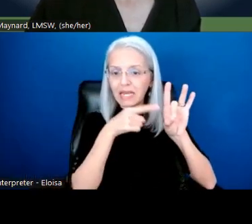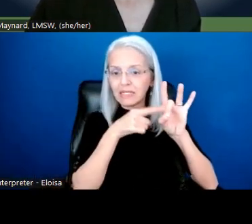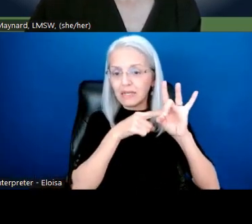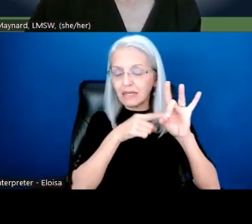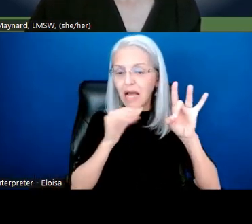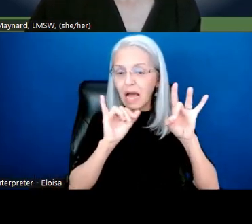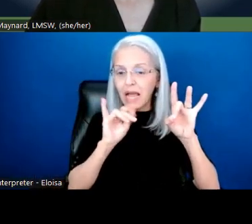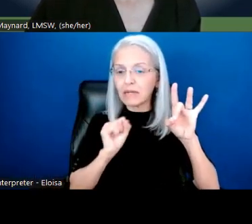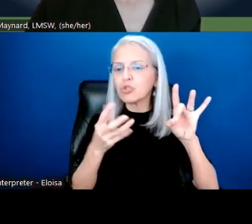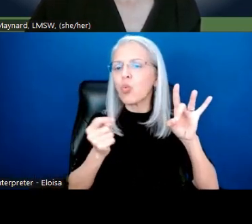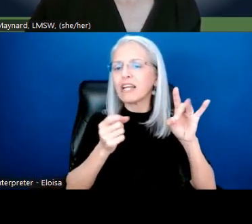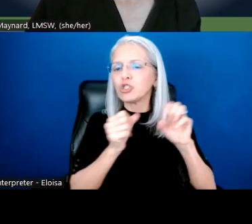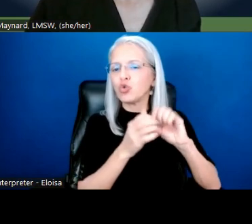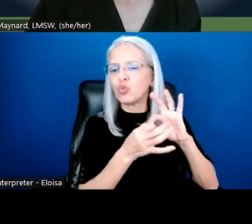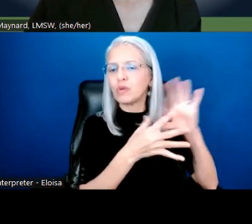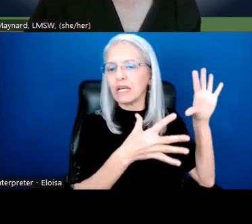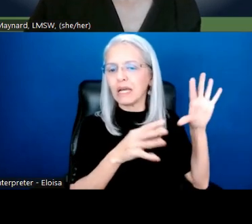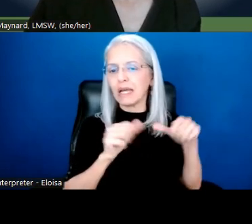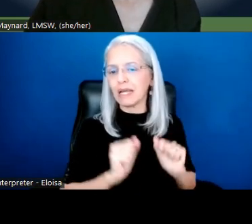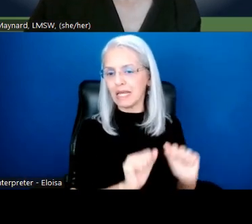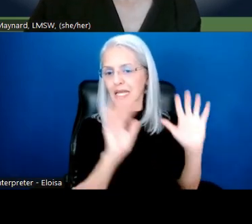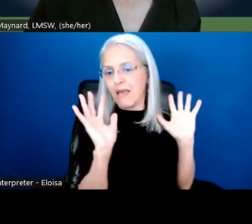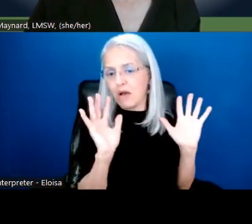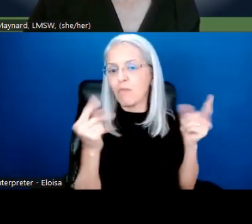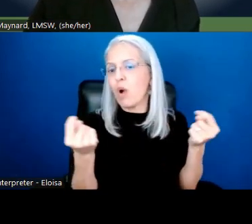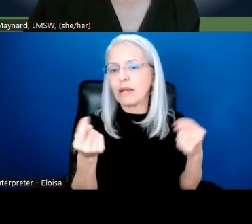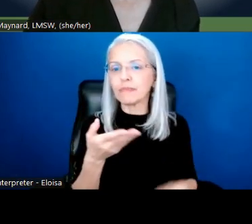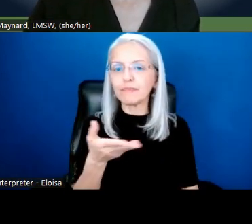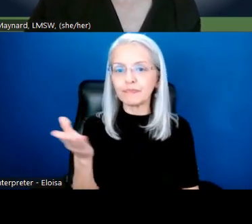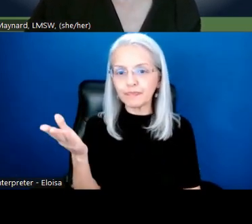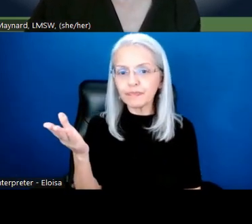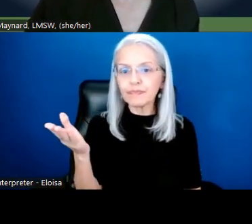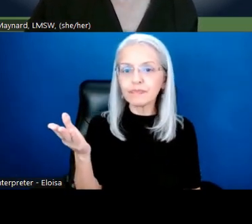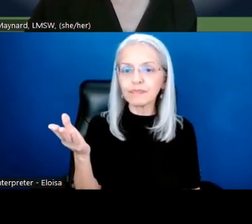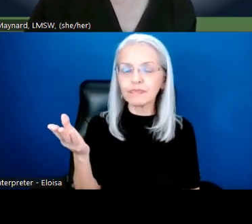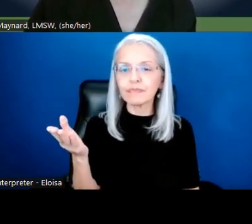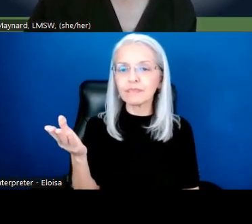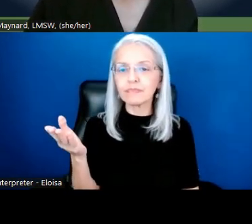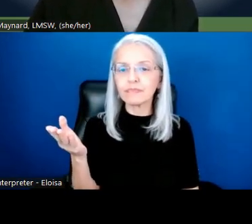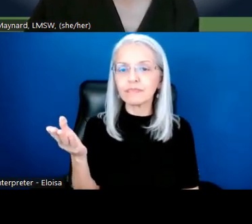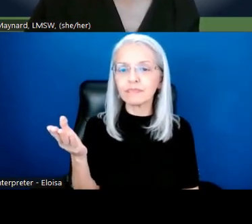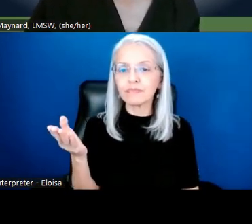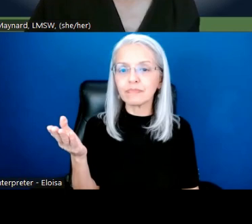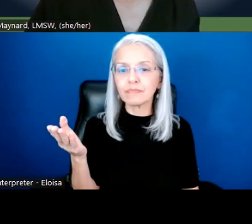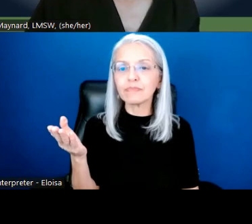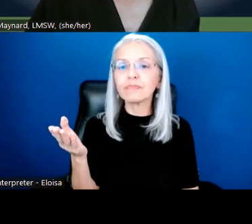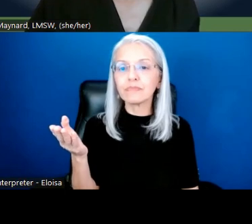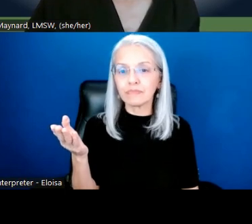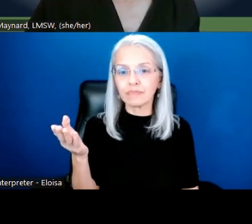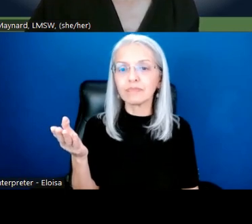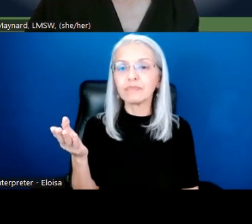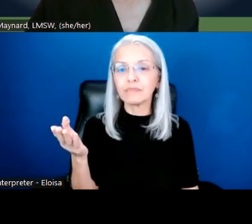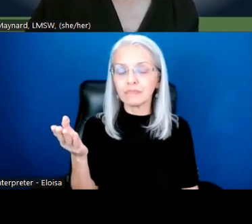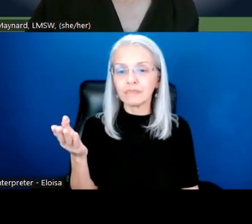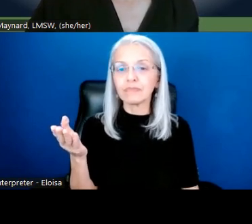Can anyone share what you gave up? Terrified, minimized, angry, forgotten. These Everything are but my great. Thank dog.